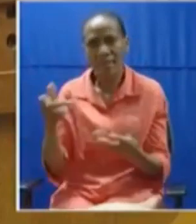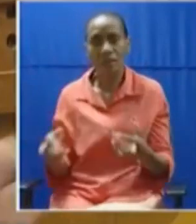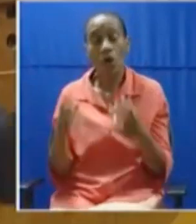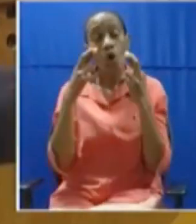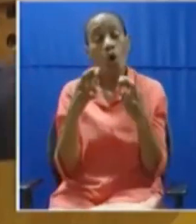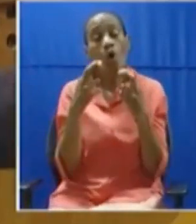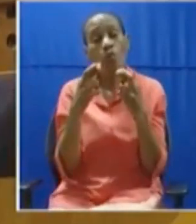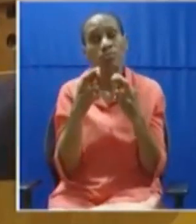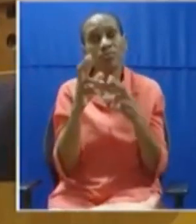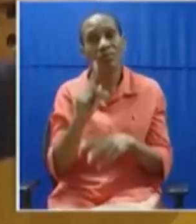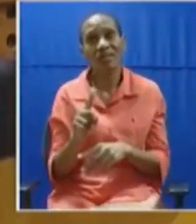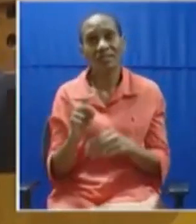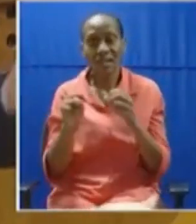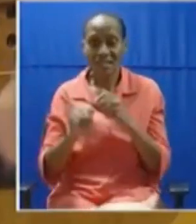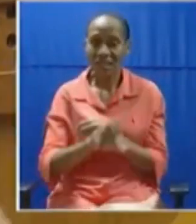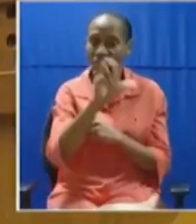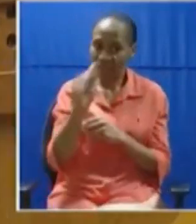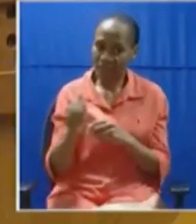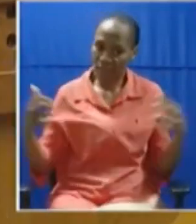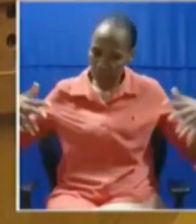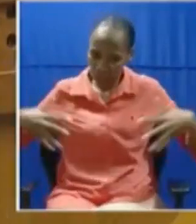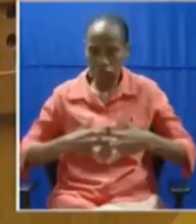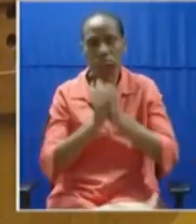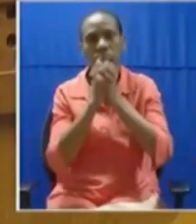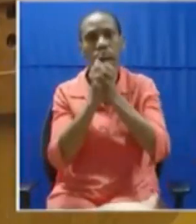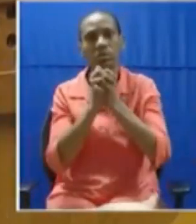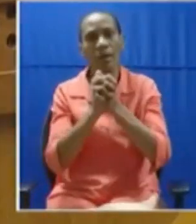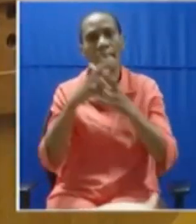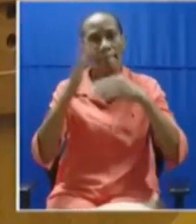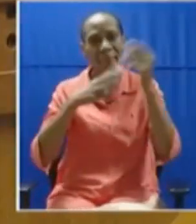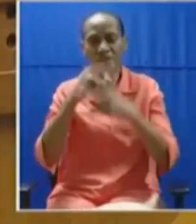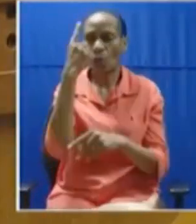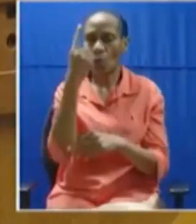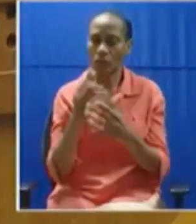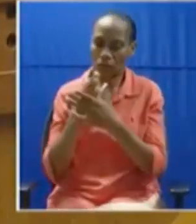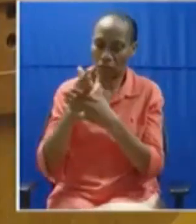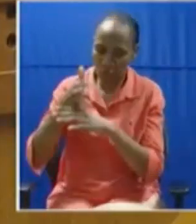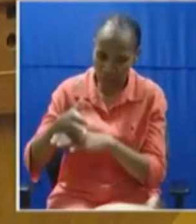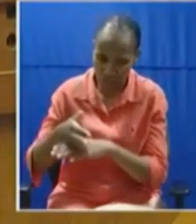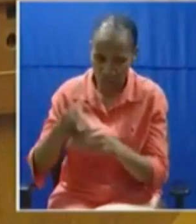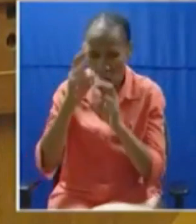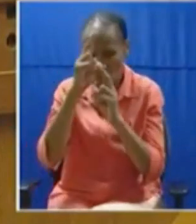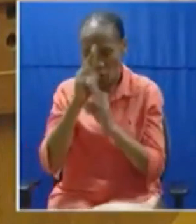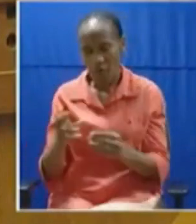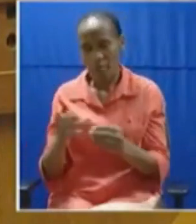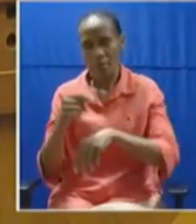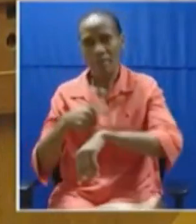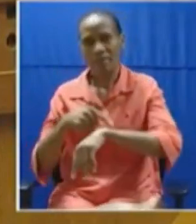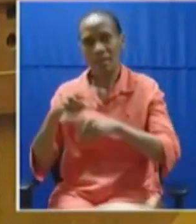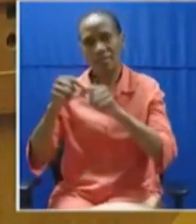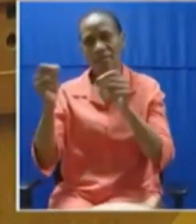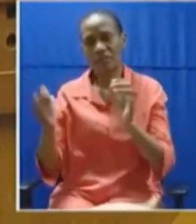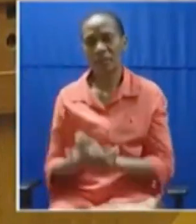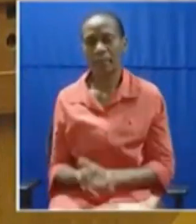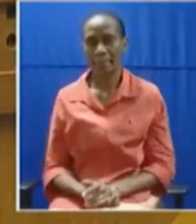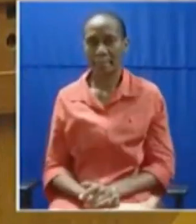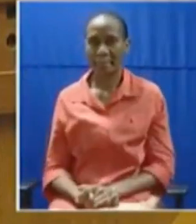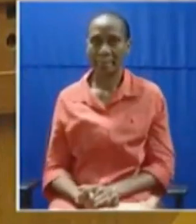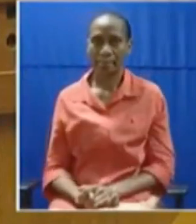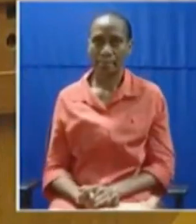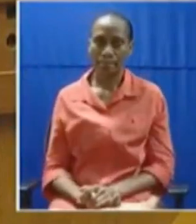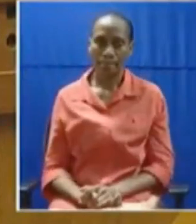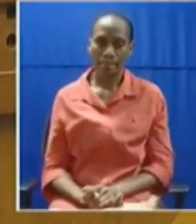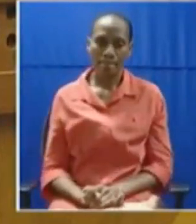action to bring our country together and build one SA for all. And with the support of our wonderful people of our great country, hope